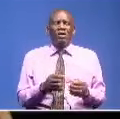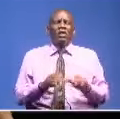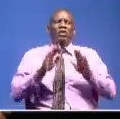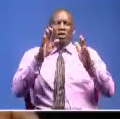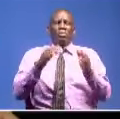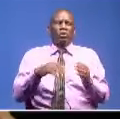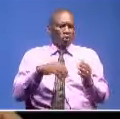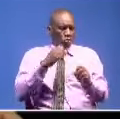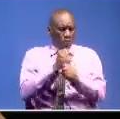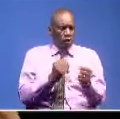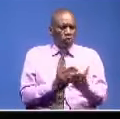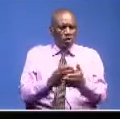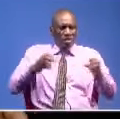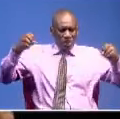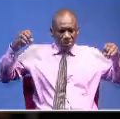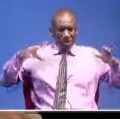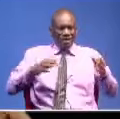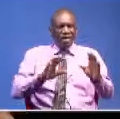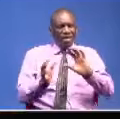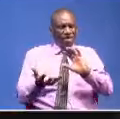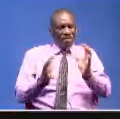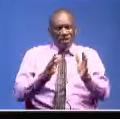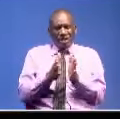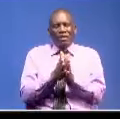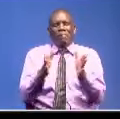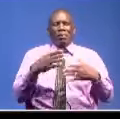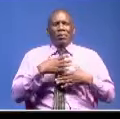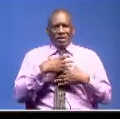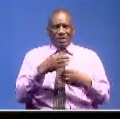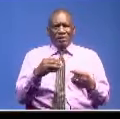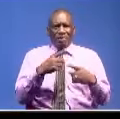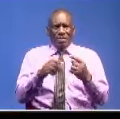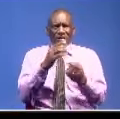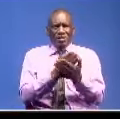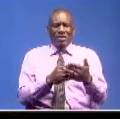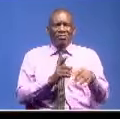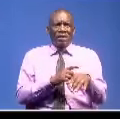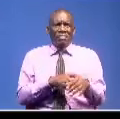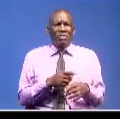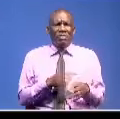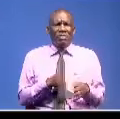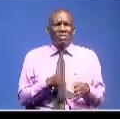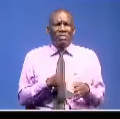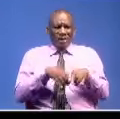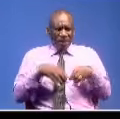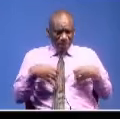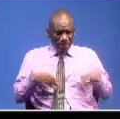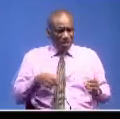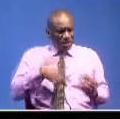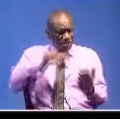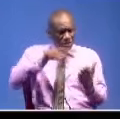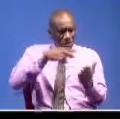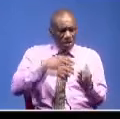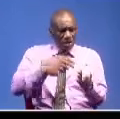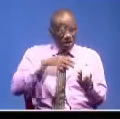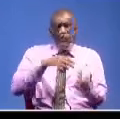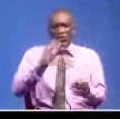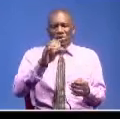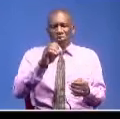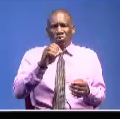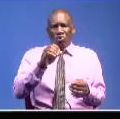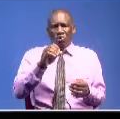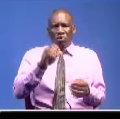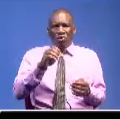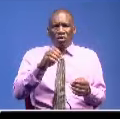ensure transparency, fairness, and public interest. But sometimes it's like trying to read the terms and conditions